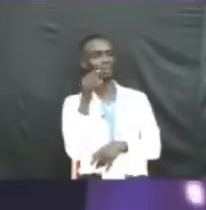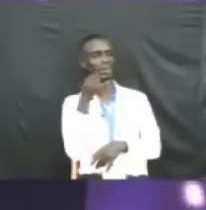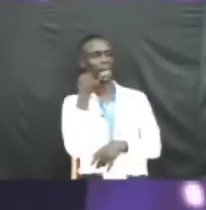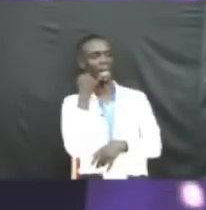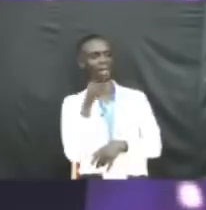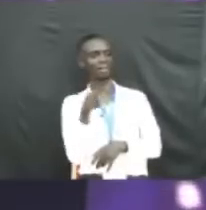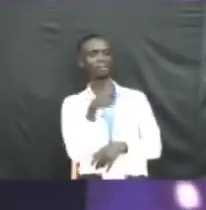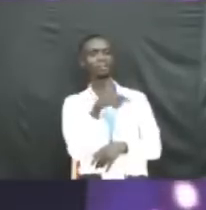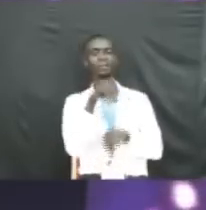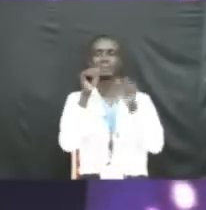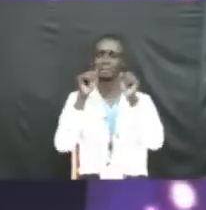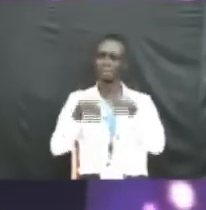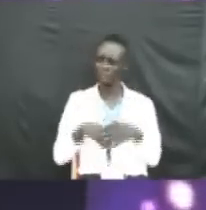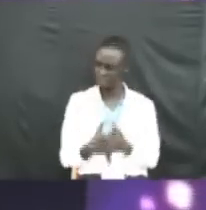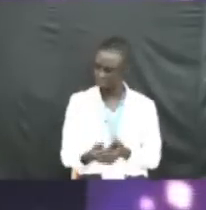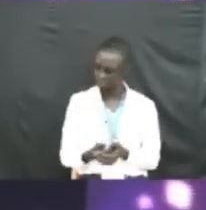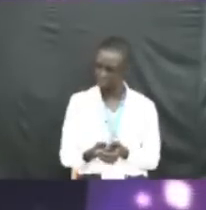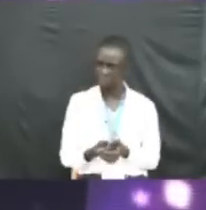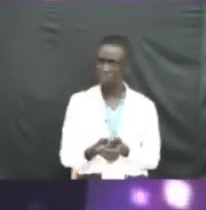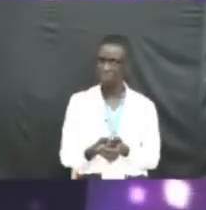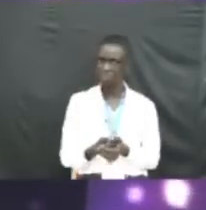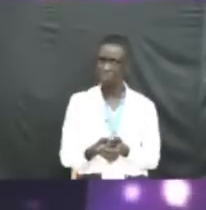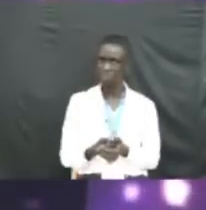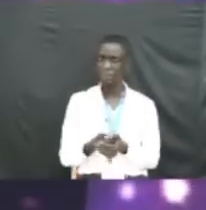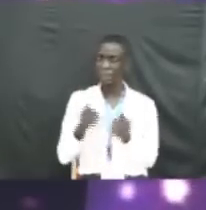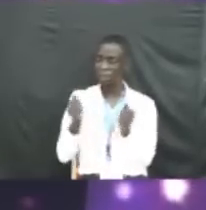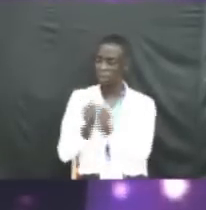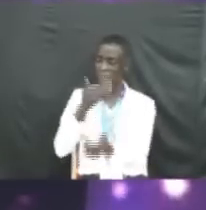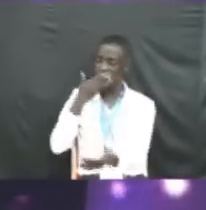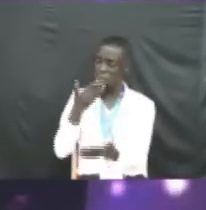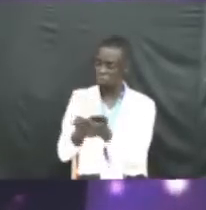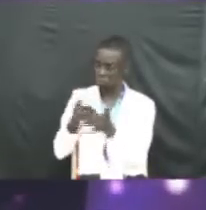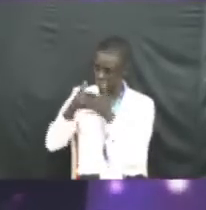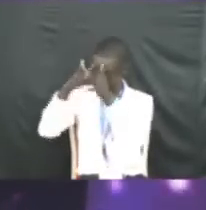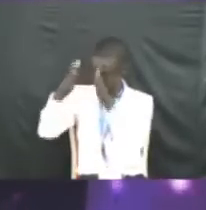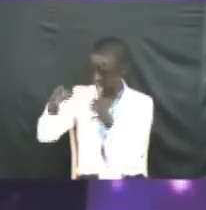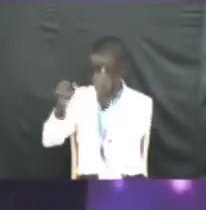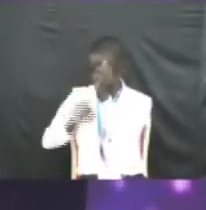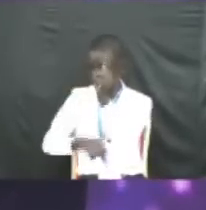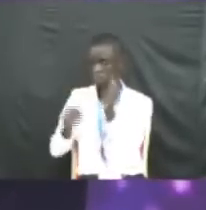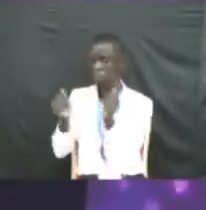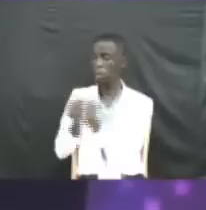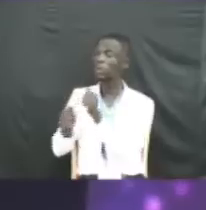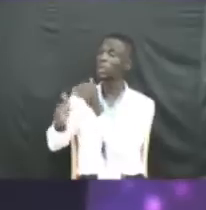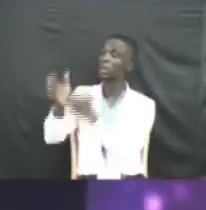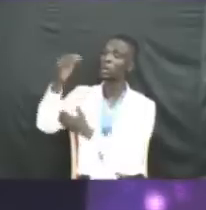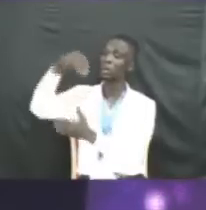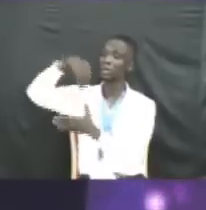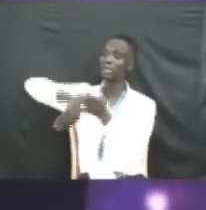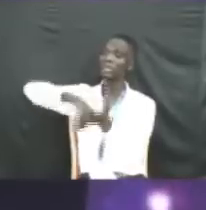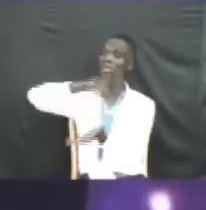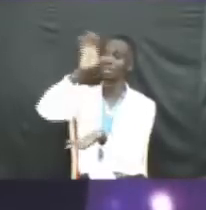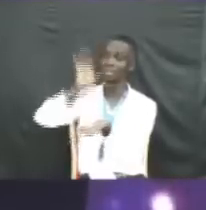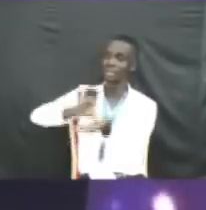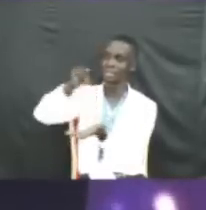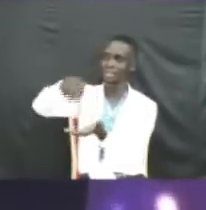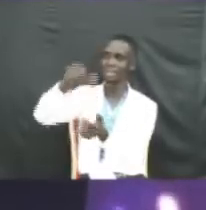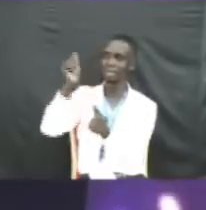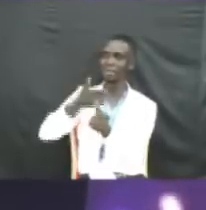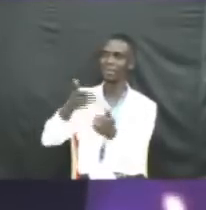With good leadership, we can make it. And with the Lord at the center of everything, it is